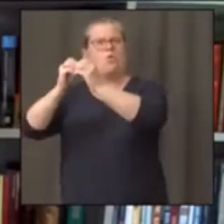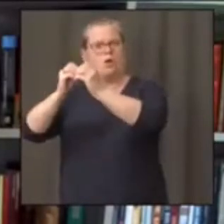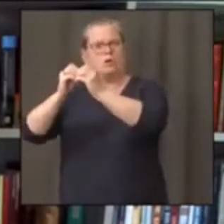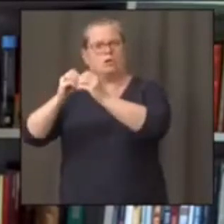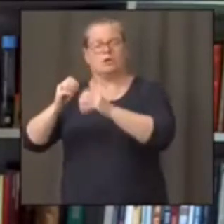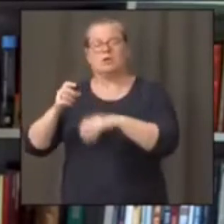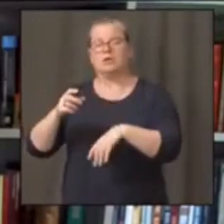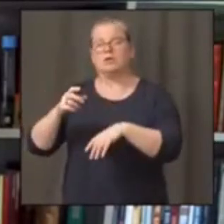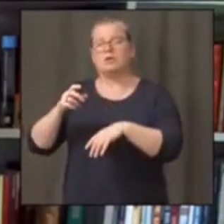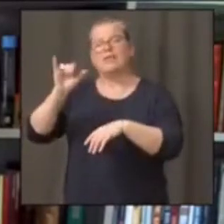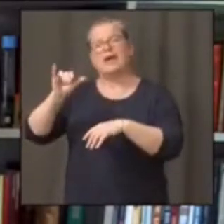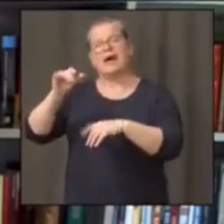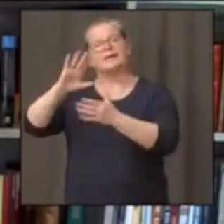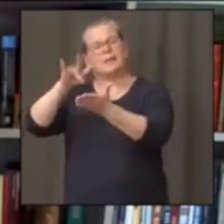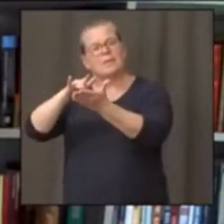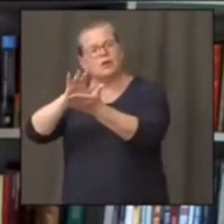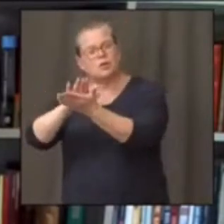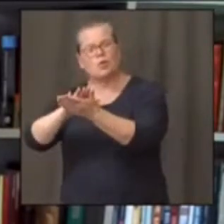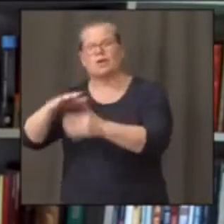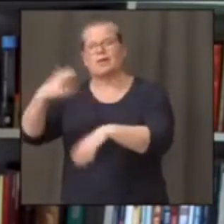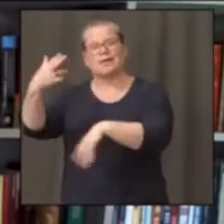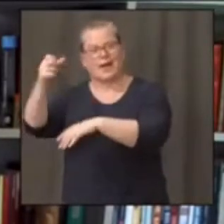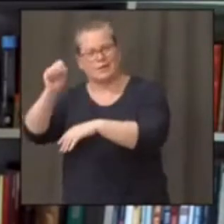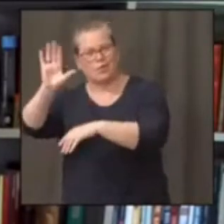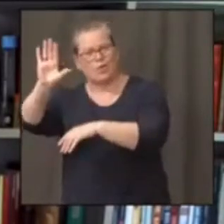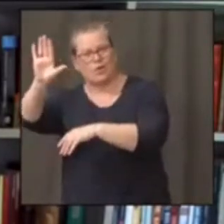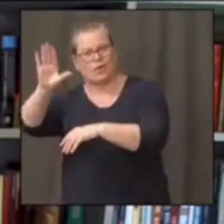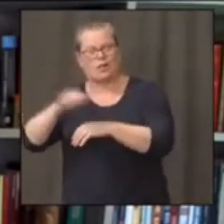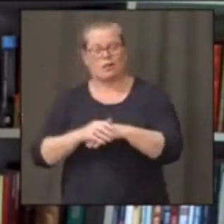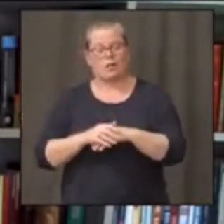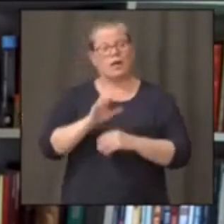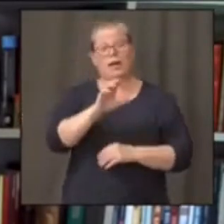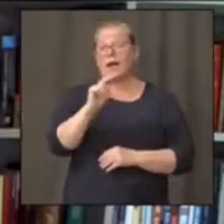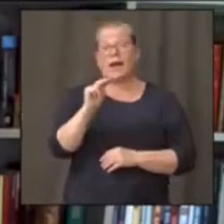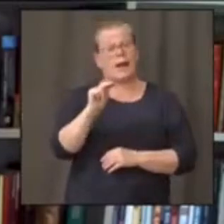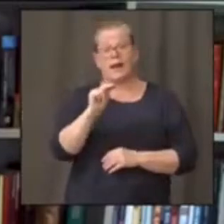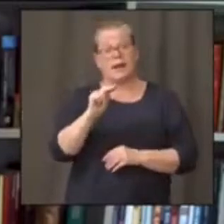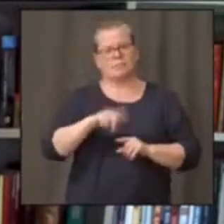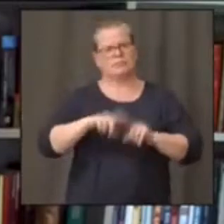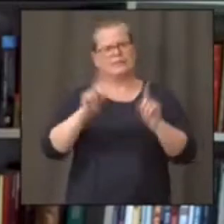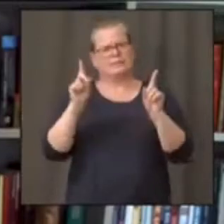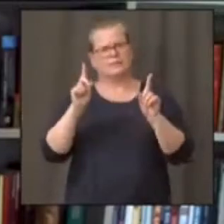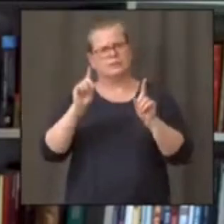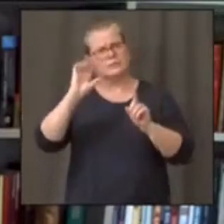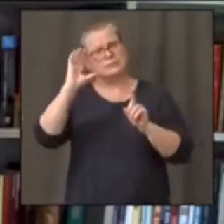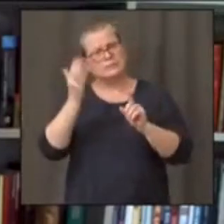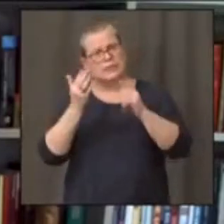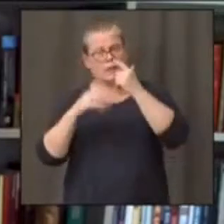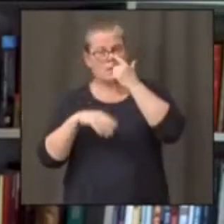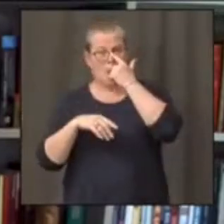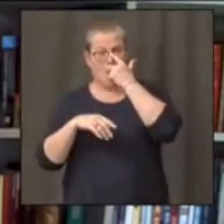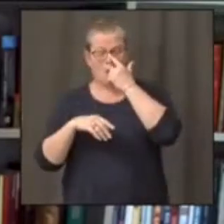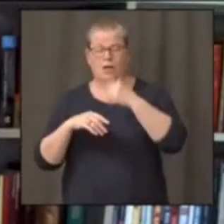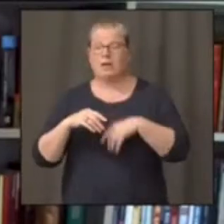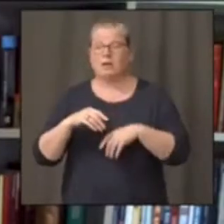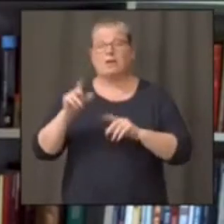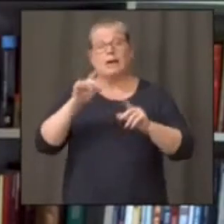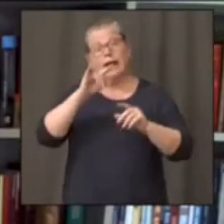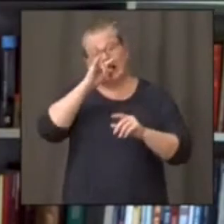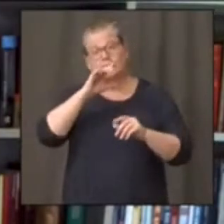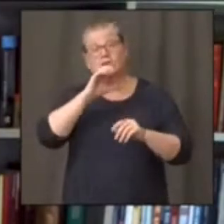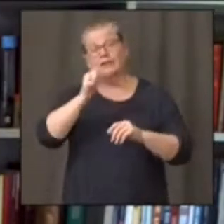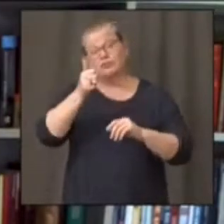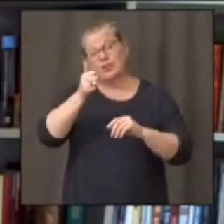lower in kids in terms of their ability to transmit to other people in the household. It was lower for kids who are 10 years of